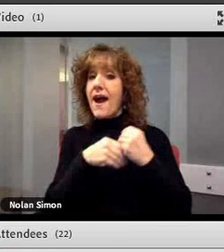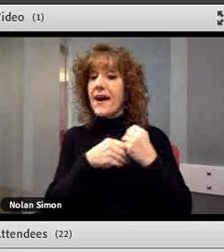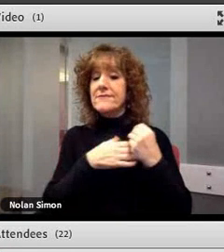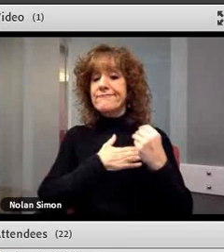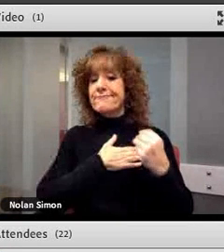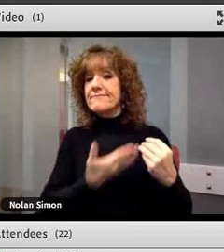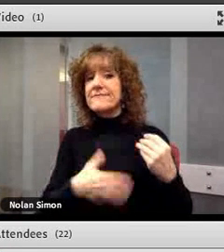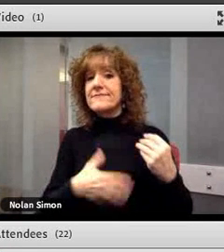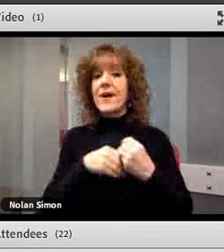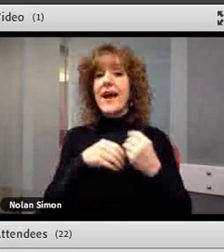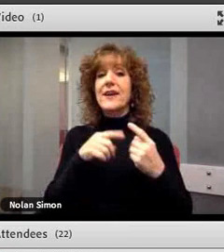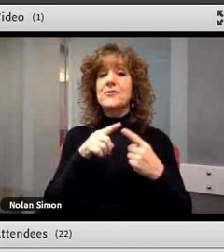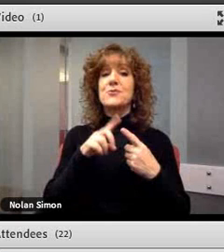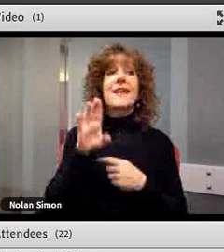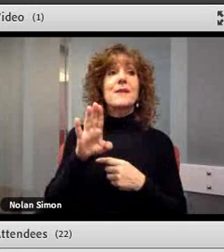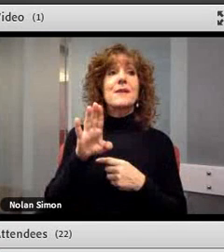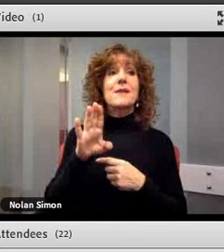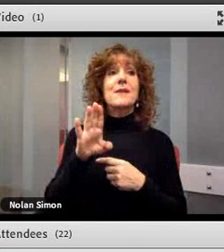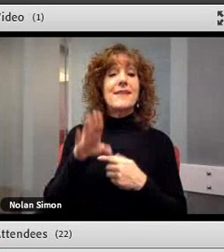put you in as a sponsor.